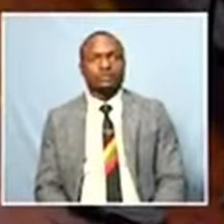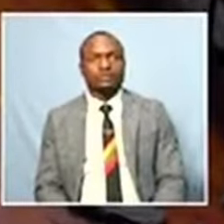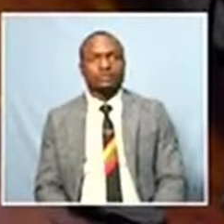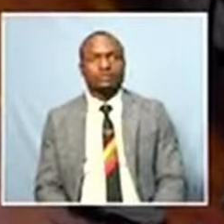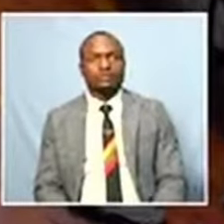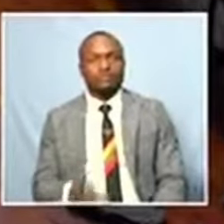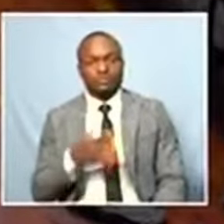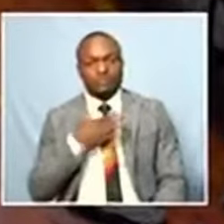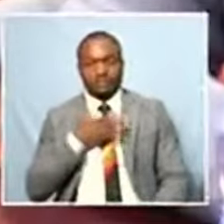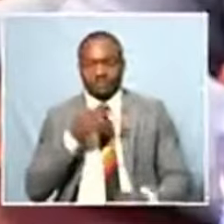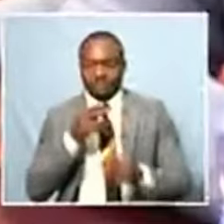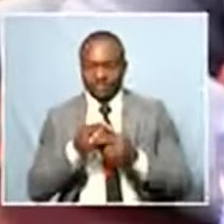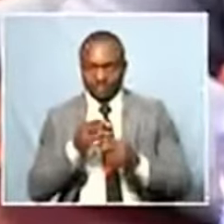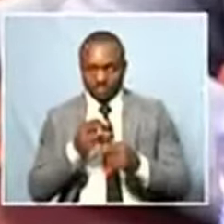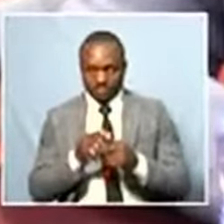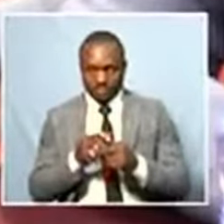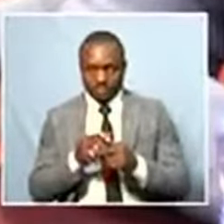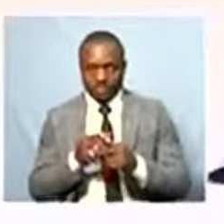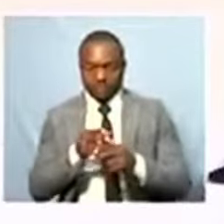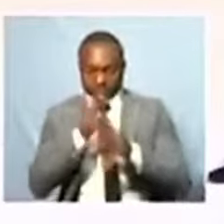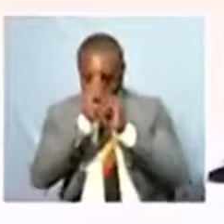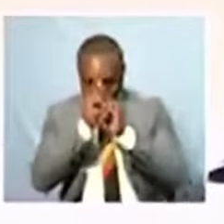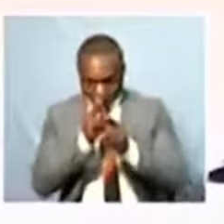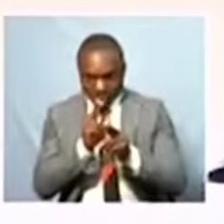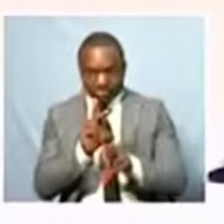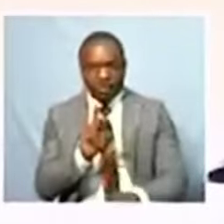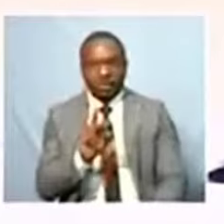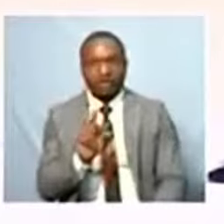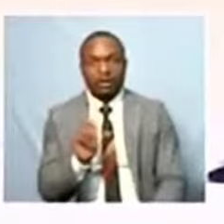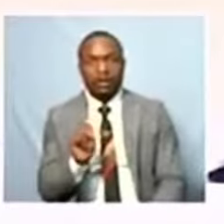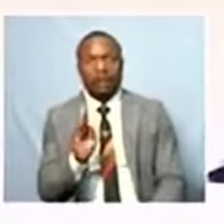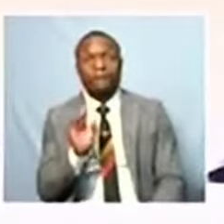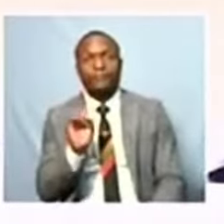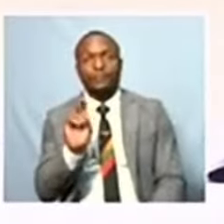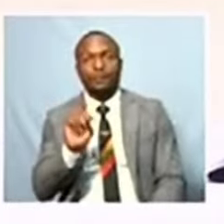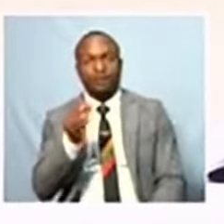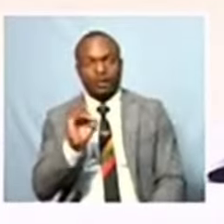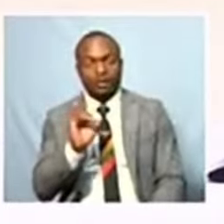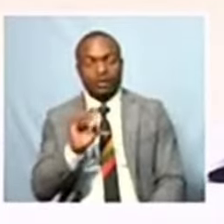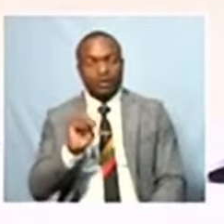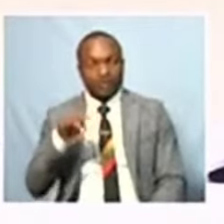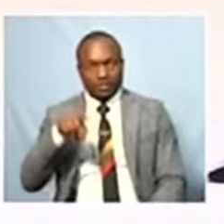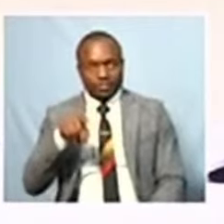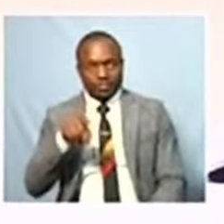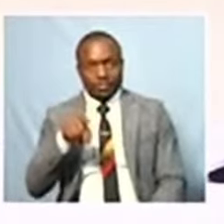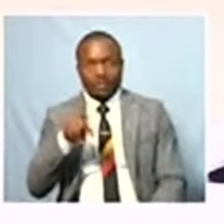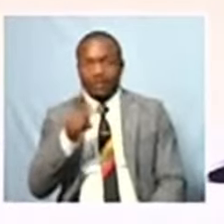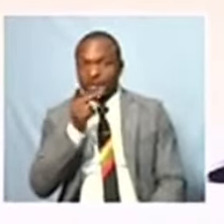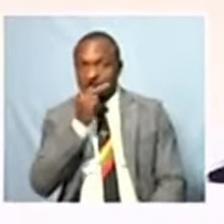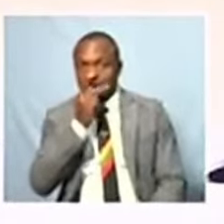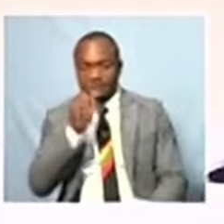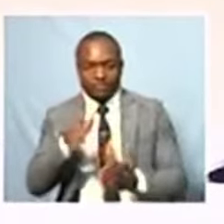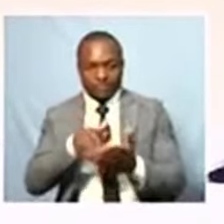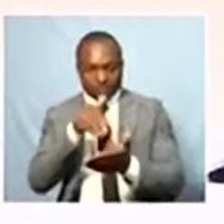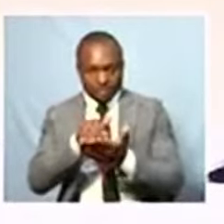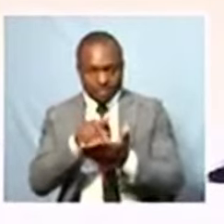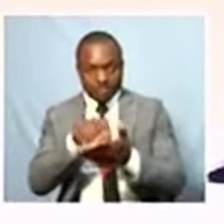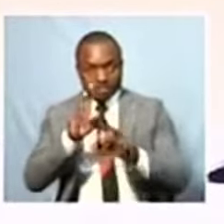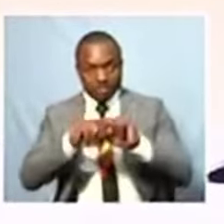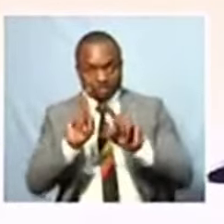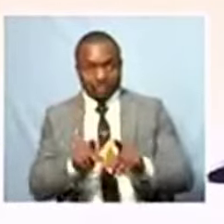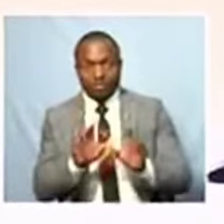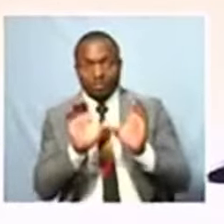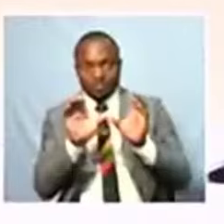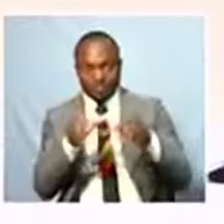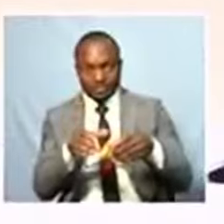And my name's Harry Kamboni, Member of Parliament for Karomo Central and the Chair of this committee, courtesy